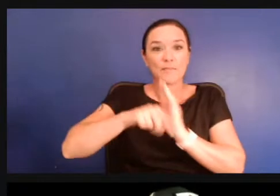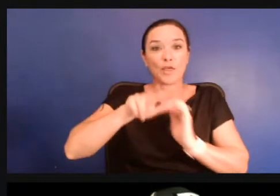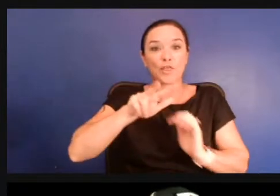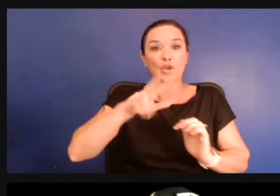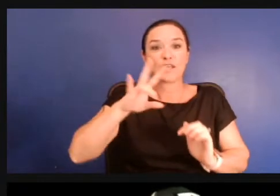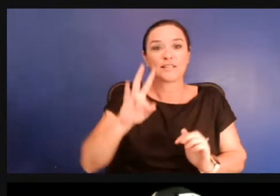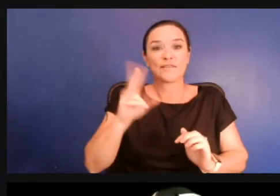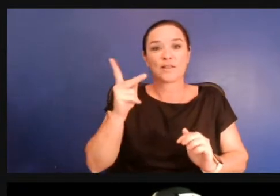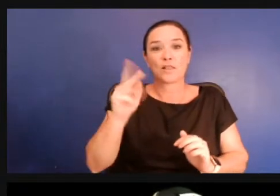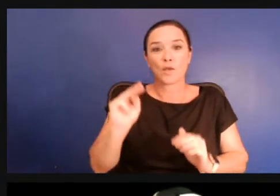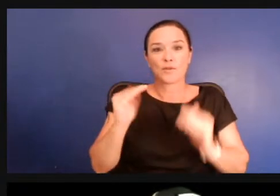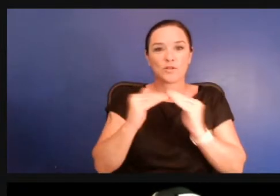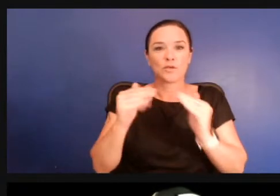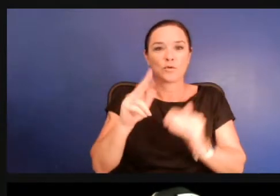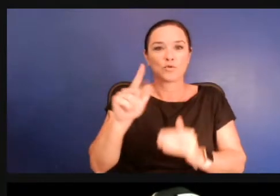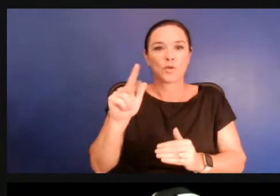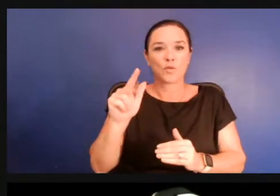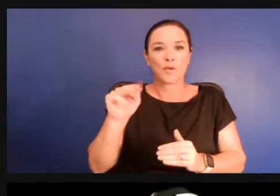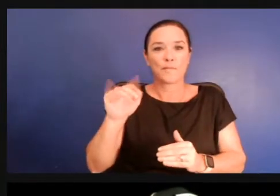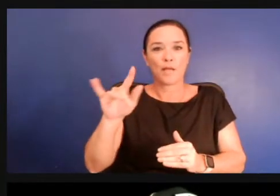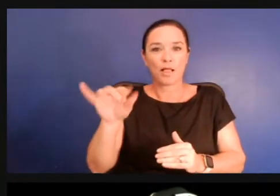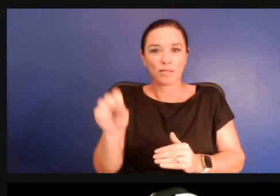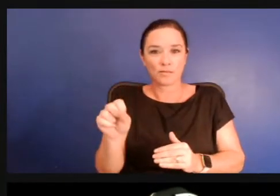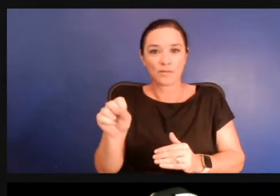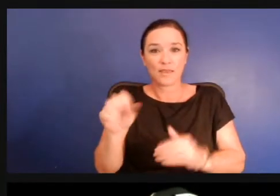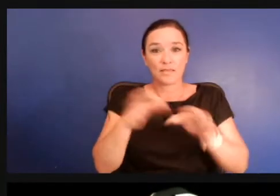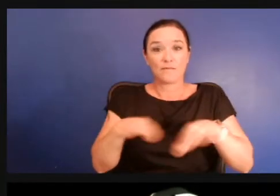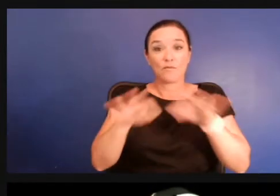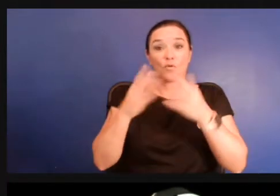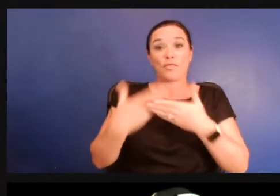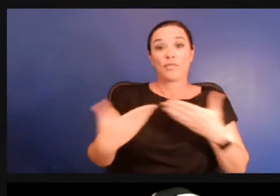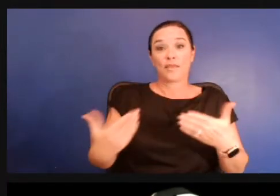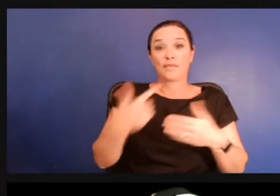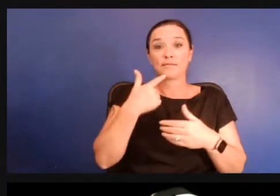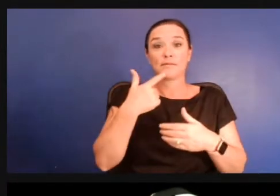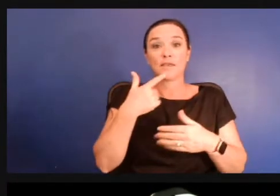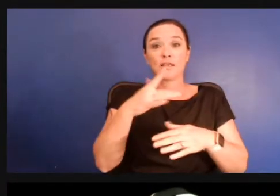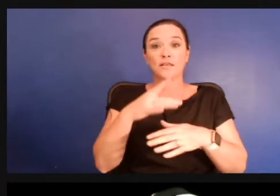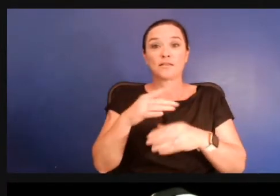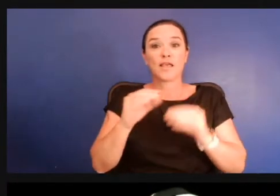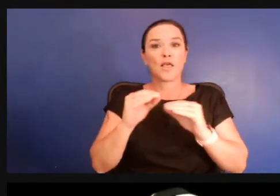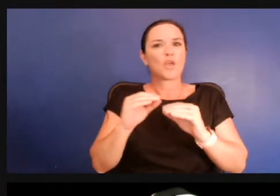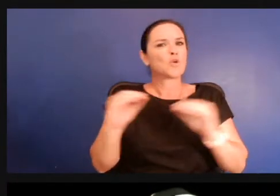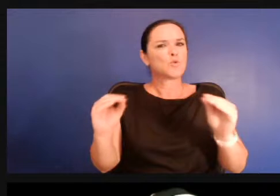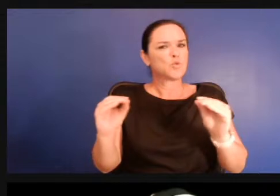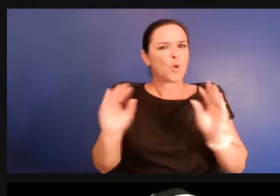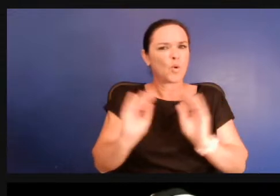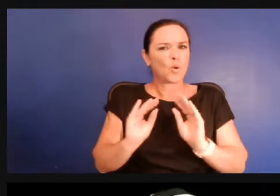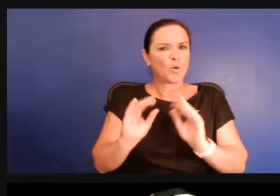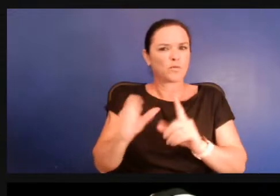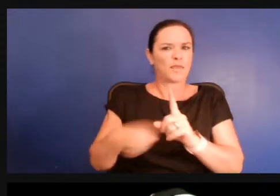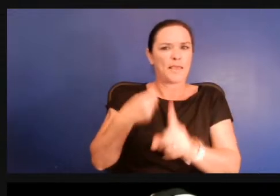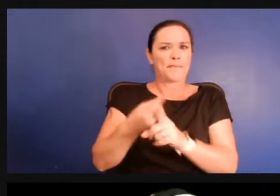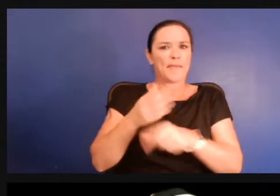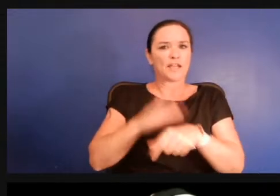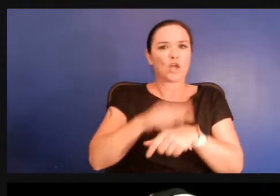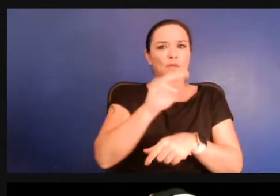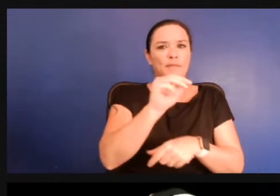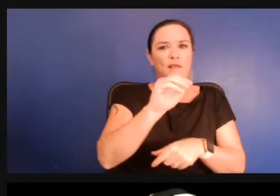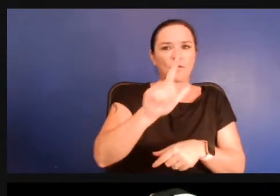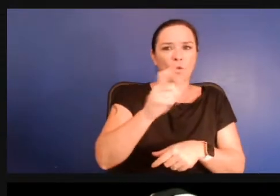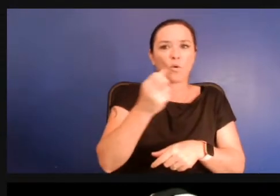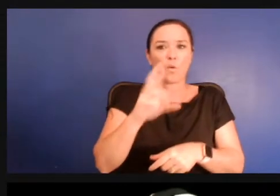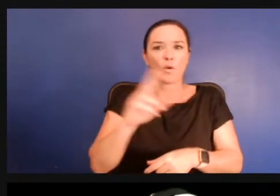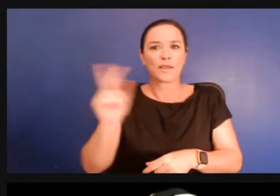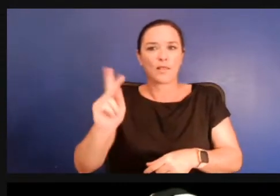23 miles. And the key thing here is that they state it had no apparent impact on either Mauna Loa or Kilauea